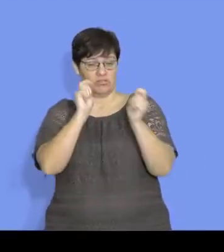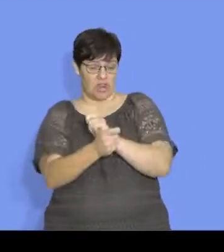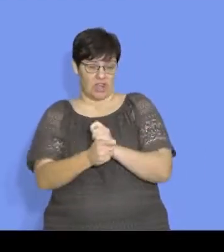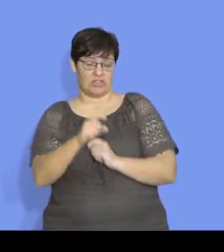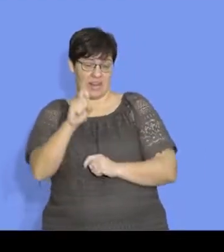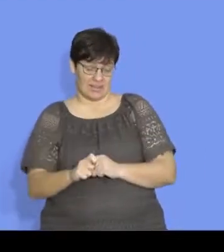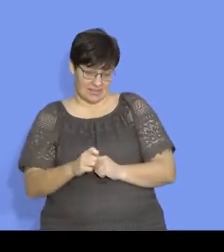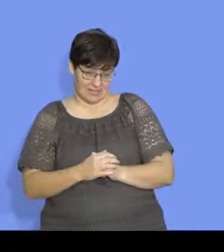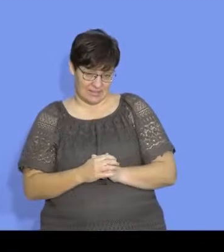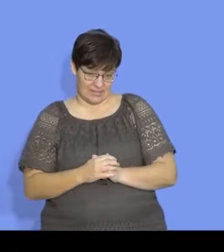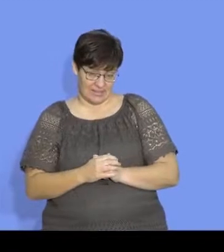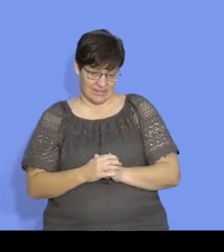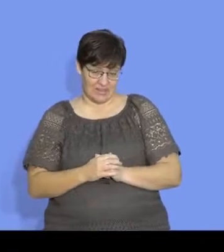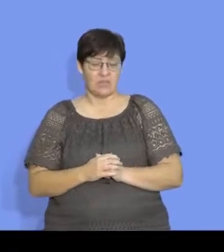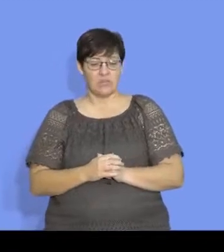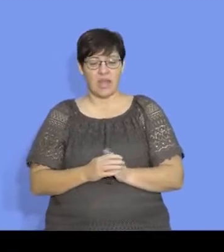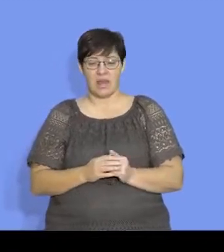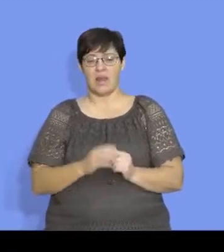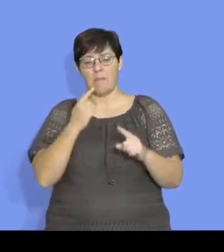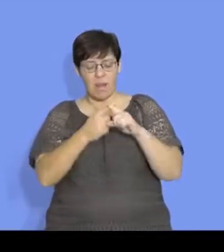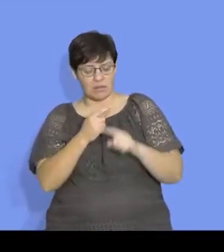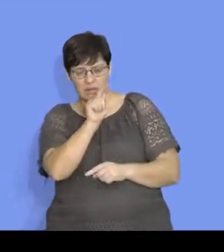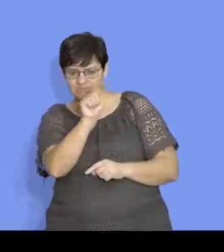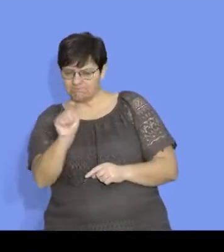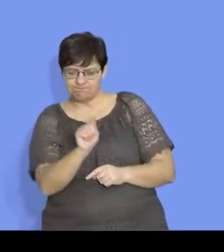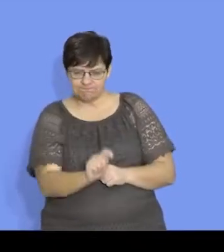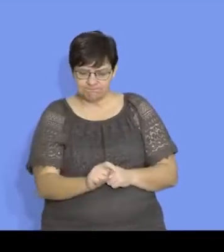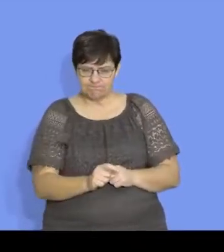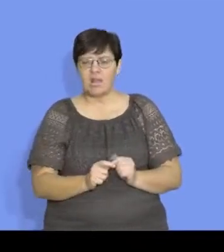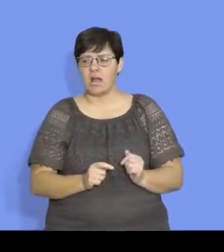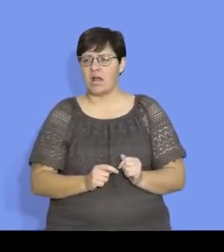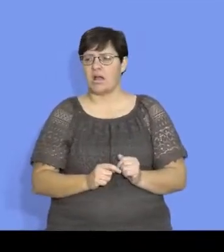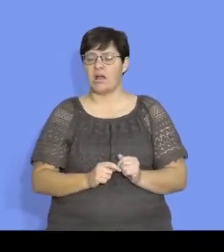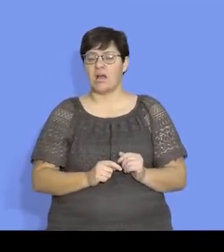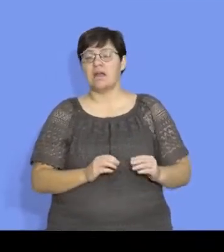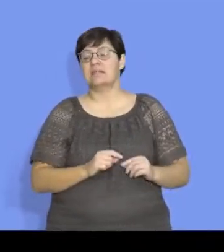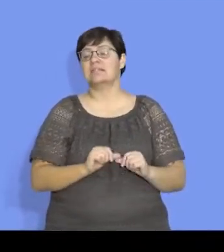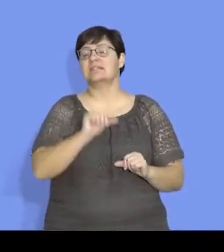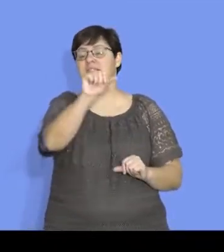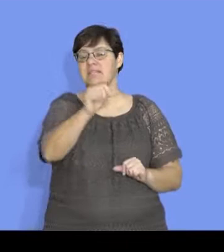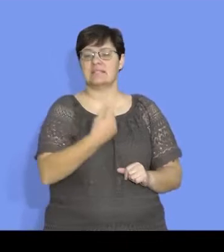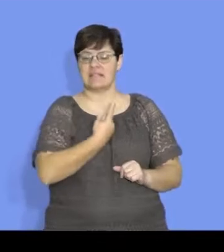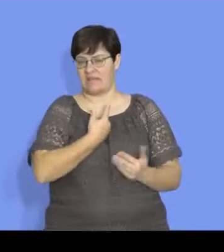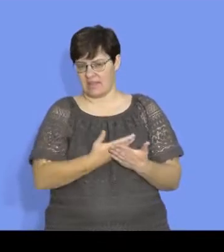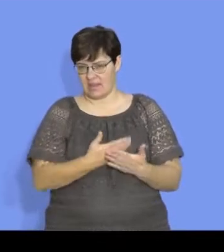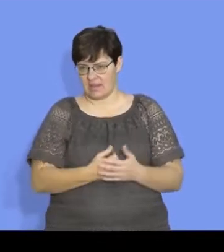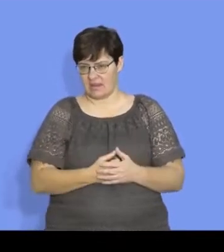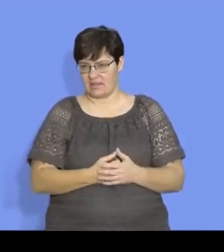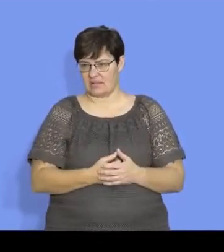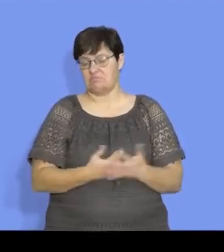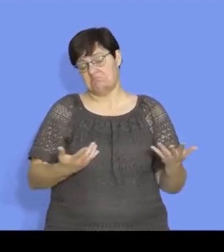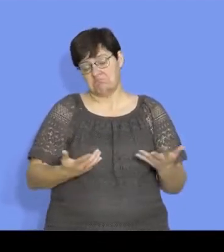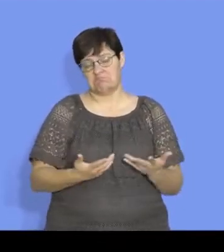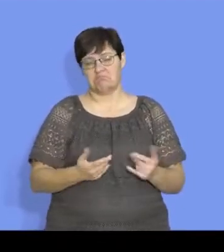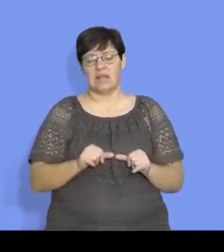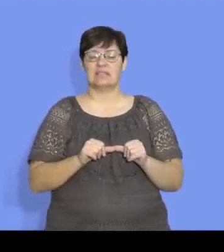can multiply through some things, and we can get distance on its own. So we're going to say, let's make distance,